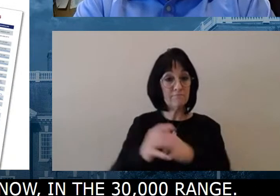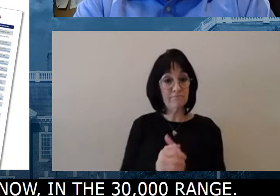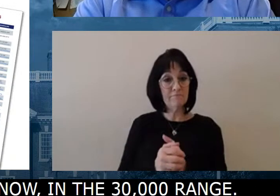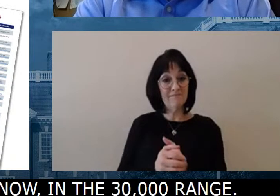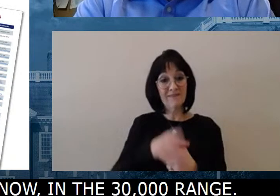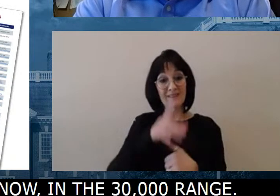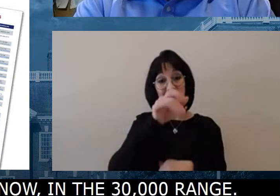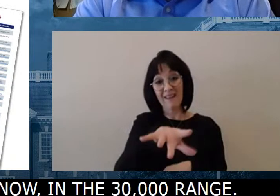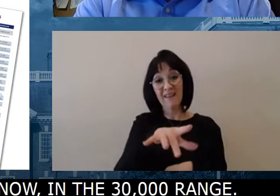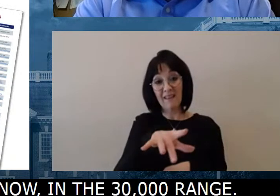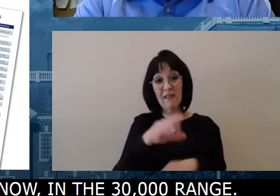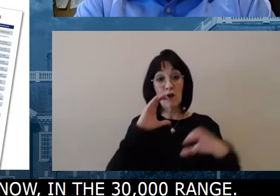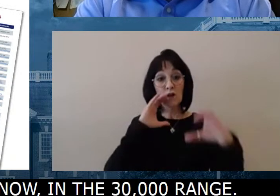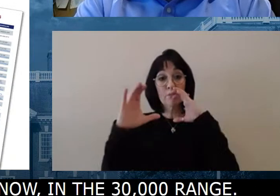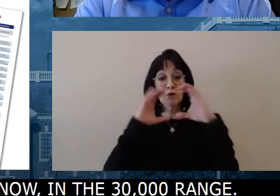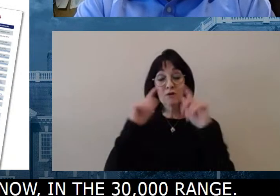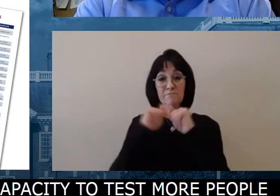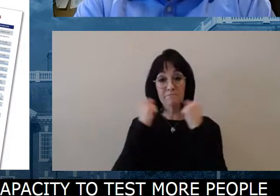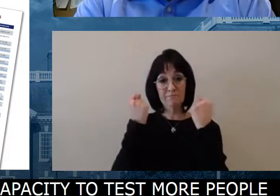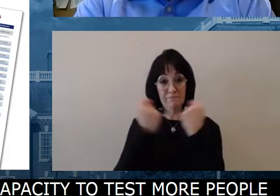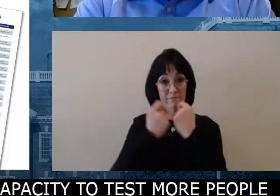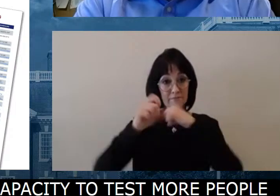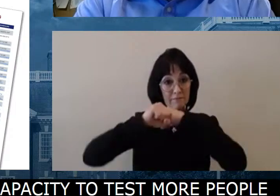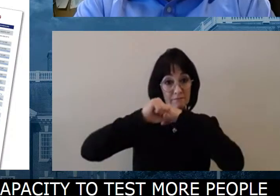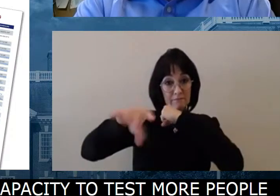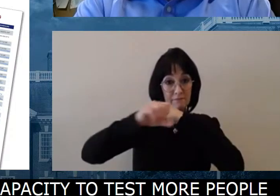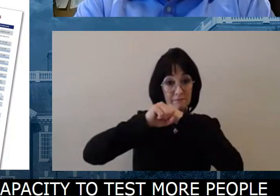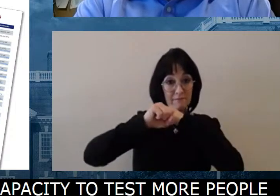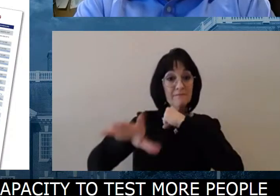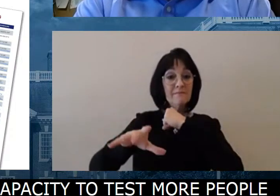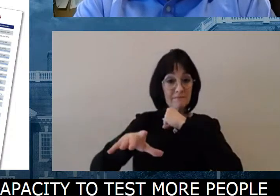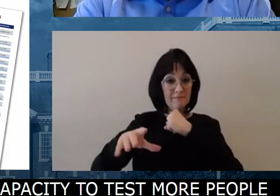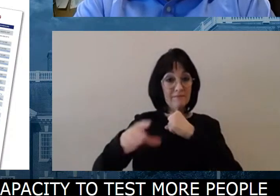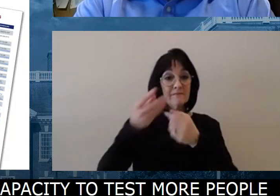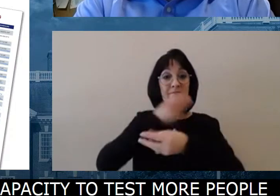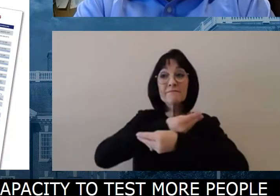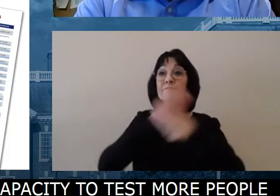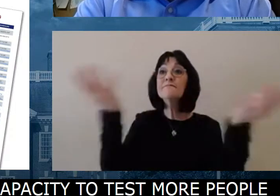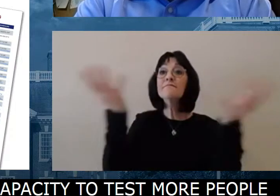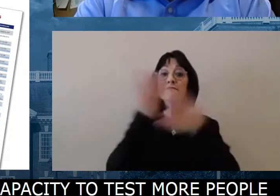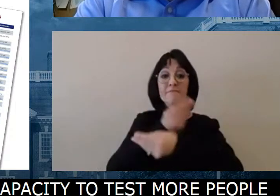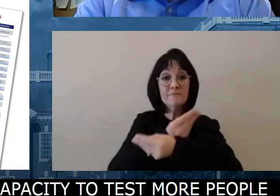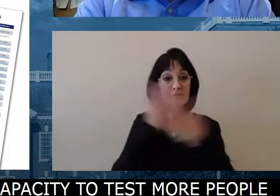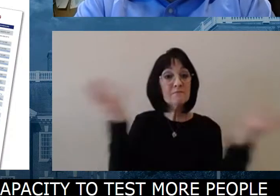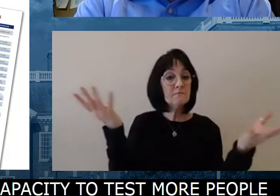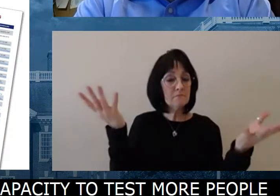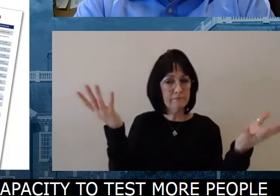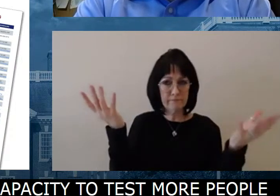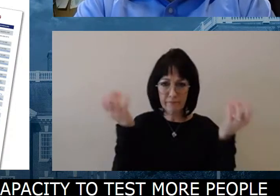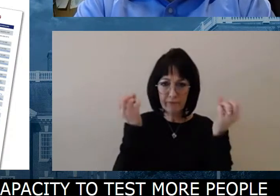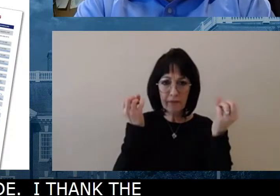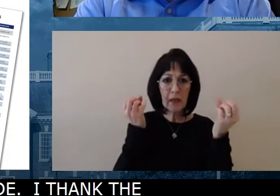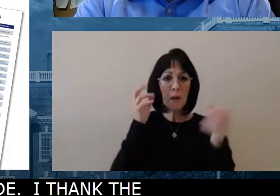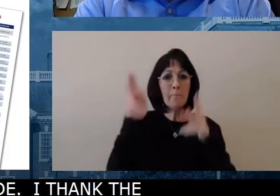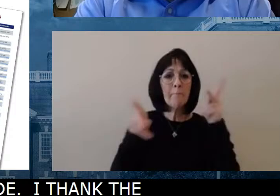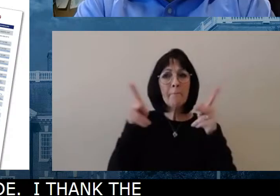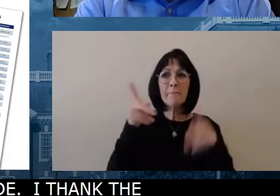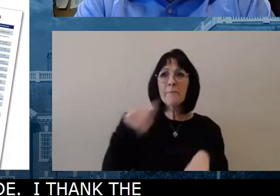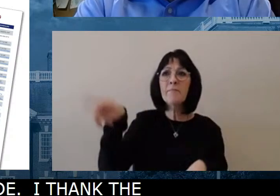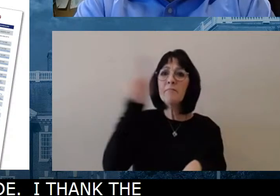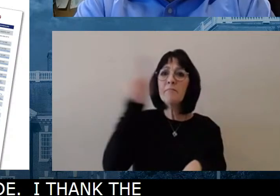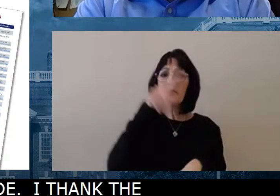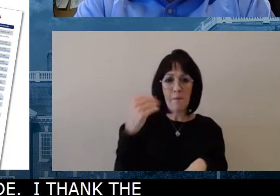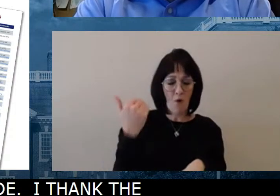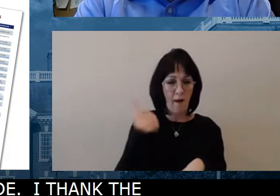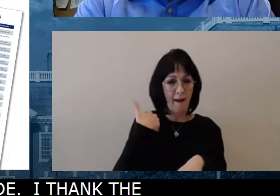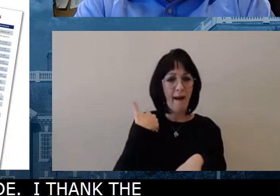communications teams that have worked on this. There's a lot of data out there. There's a lot of testing options. We did new testing flyers, kind of a little